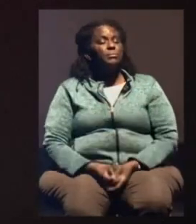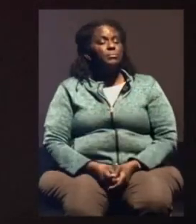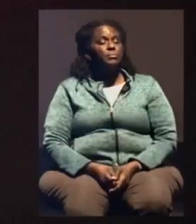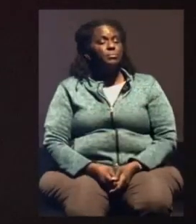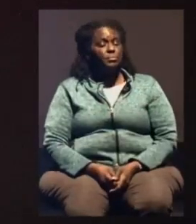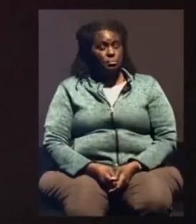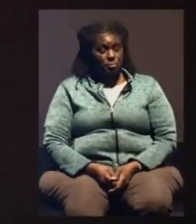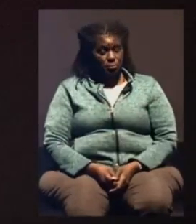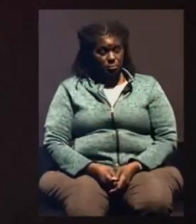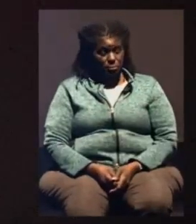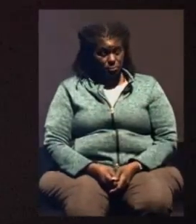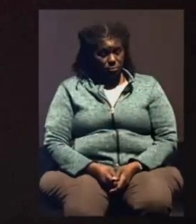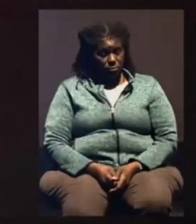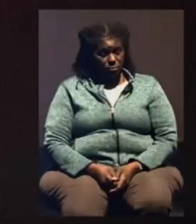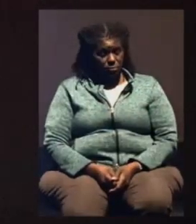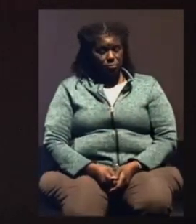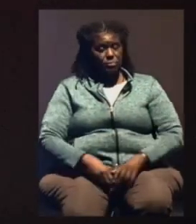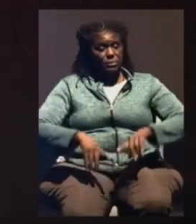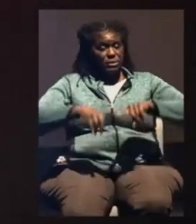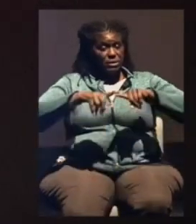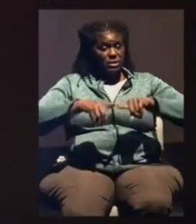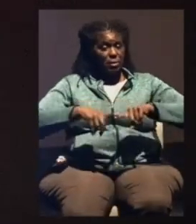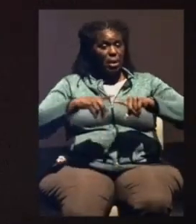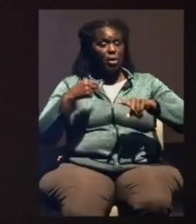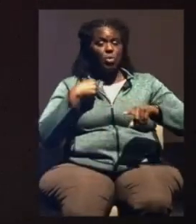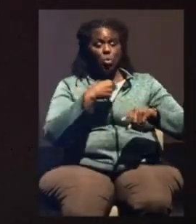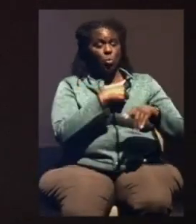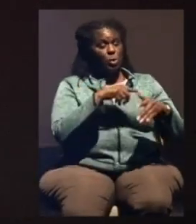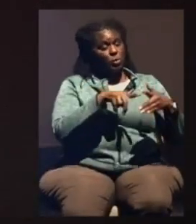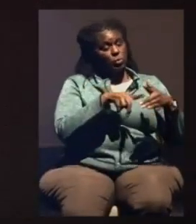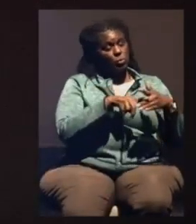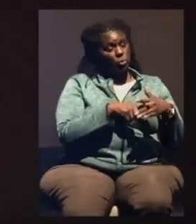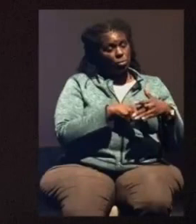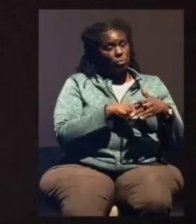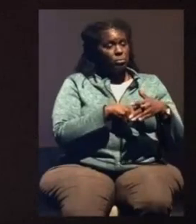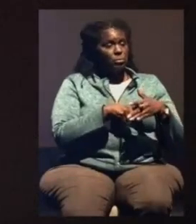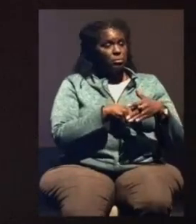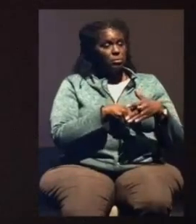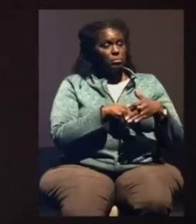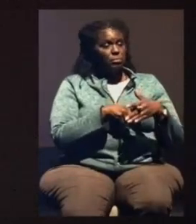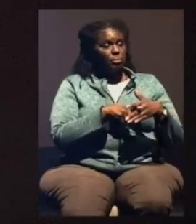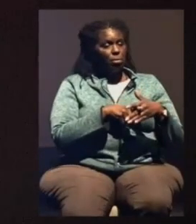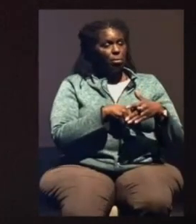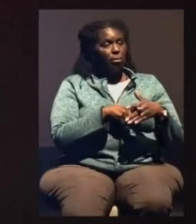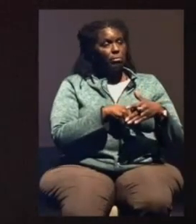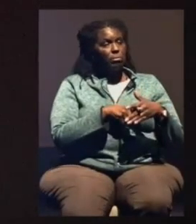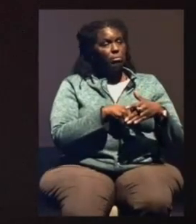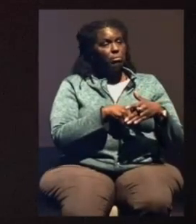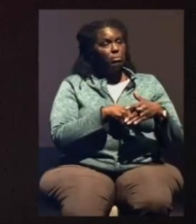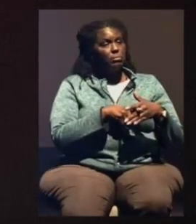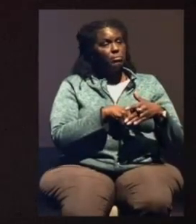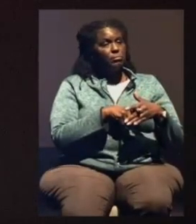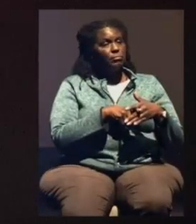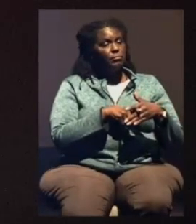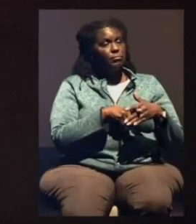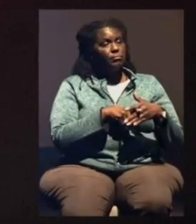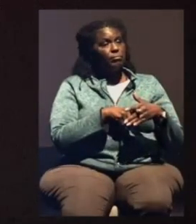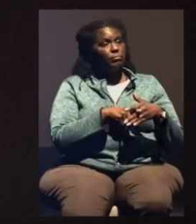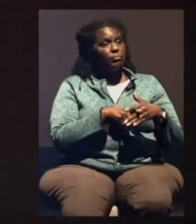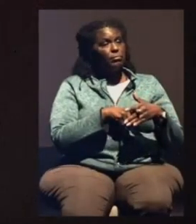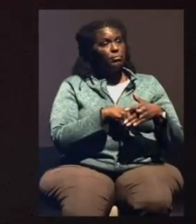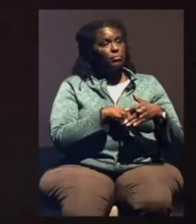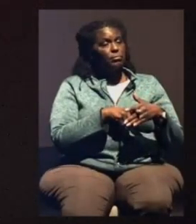need to invest? Well, it depends. I mean, we started out, I was squeaking by, you know, but